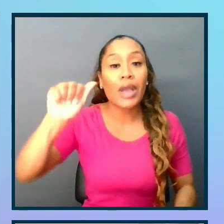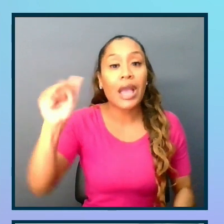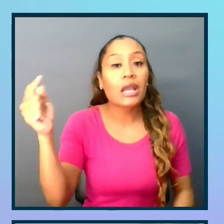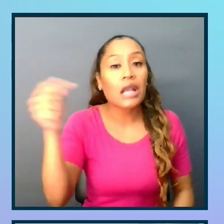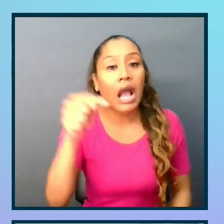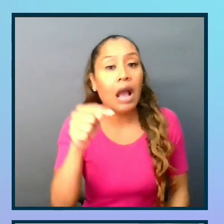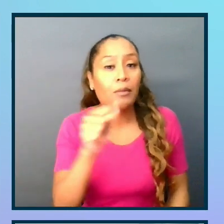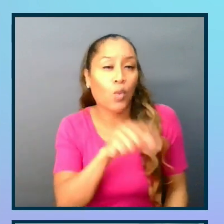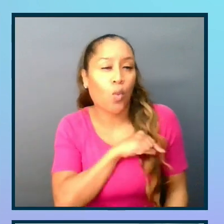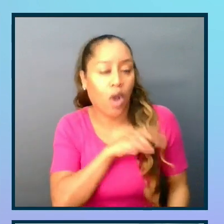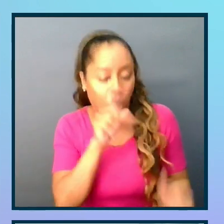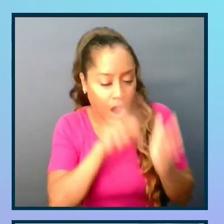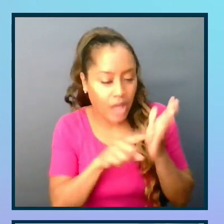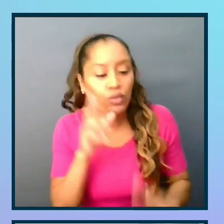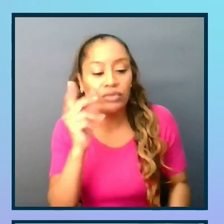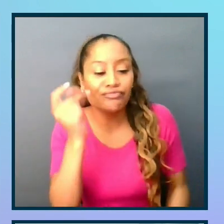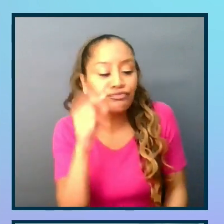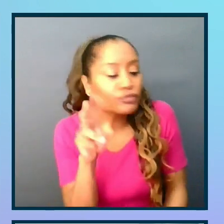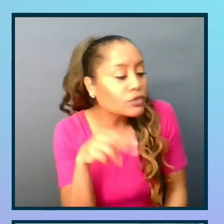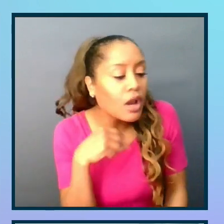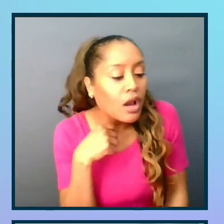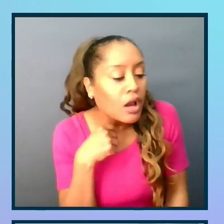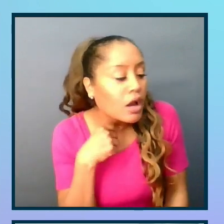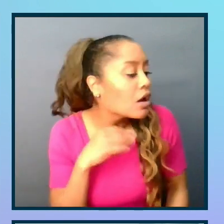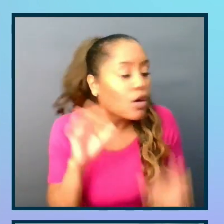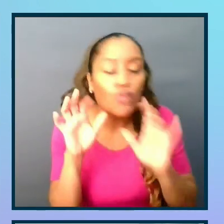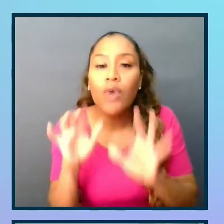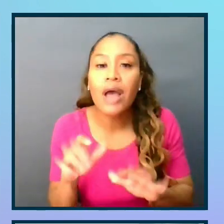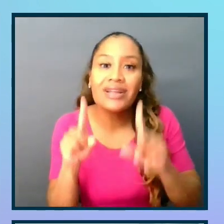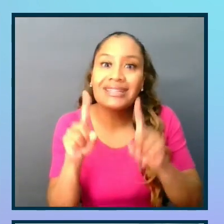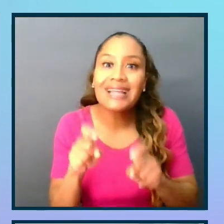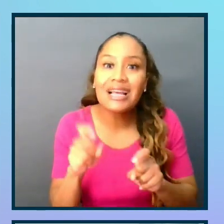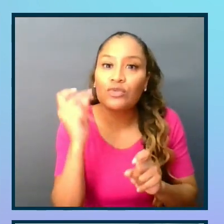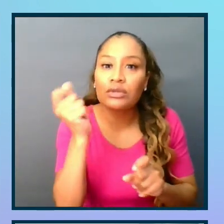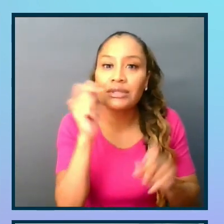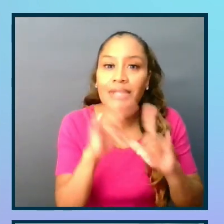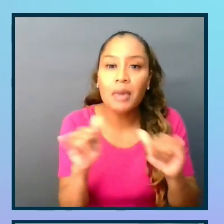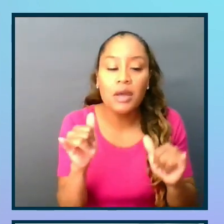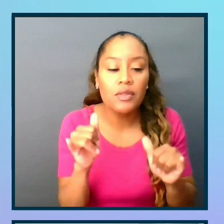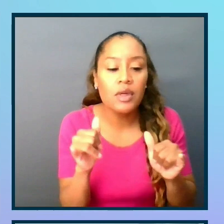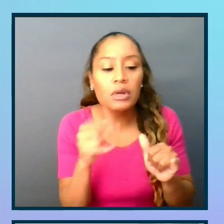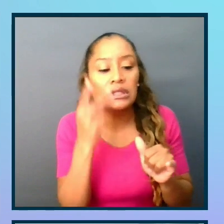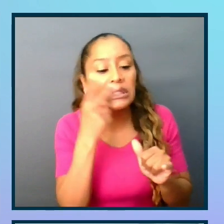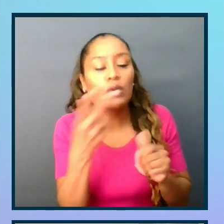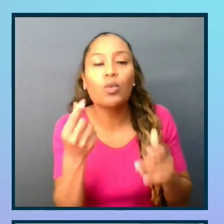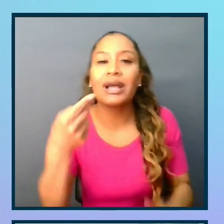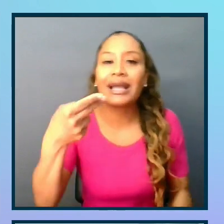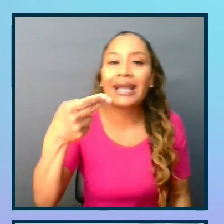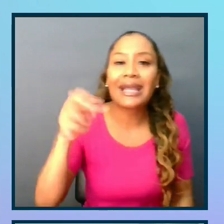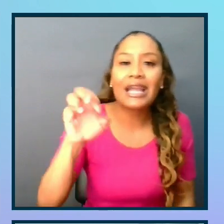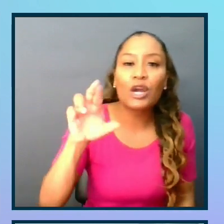their test cases at the same time, because they would want to look and see what the hero flow is, and they